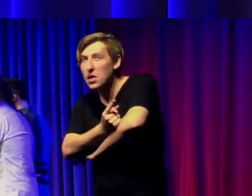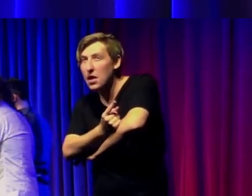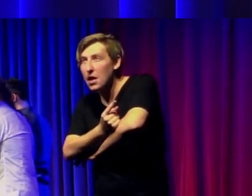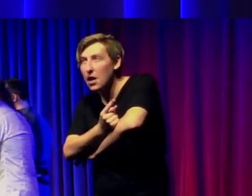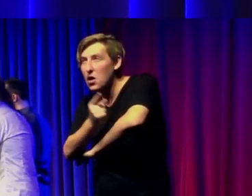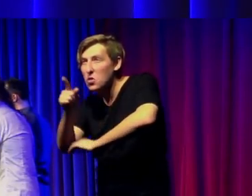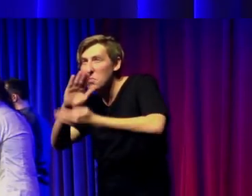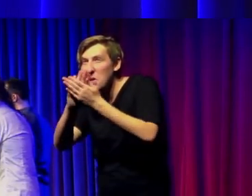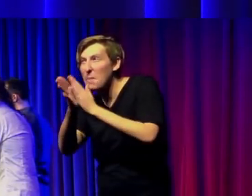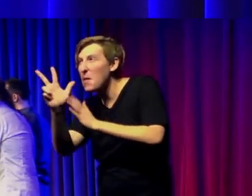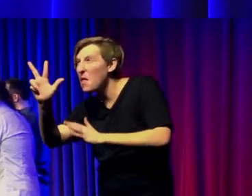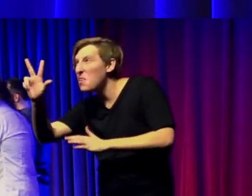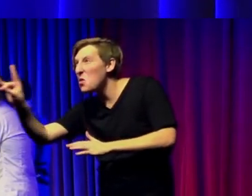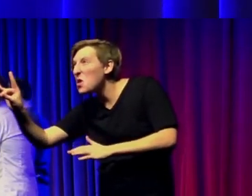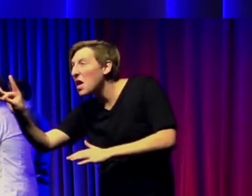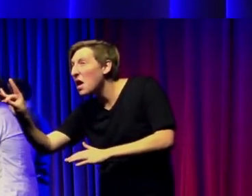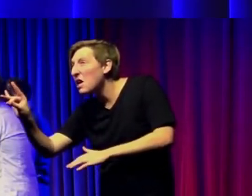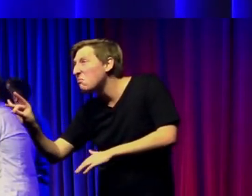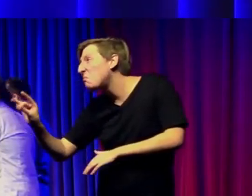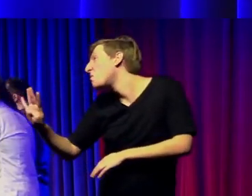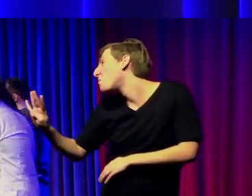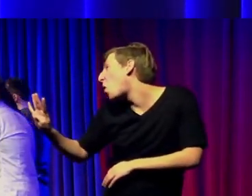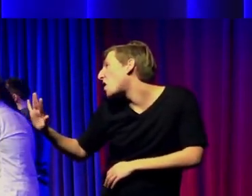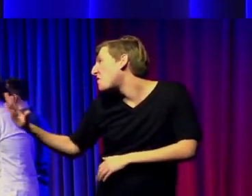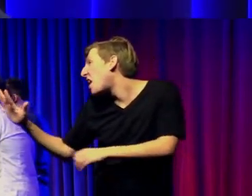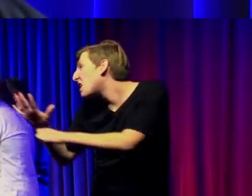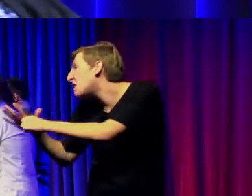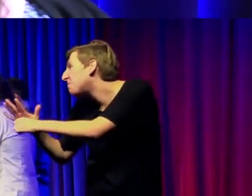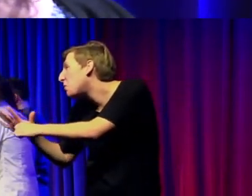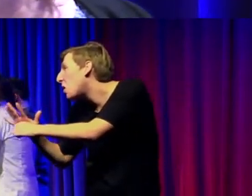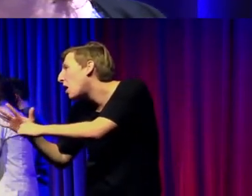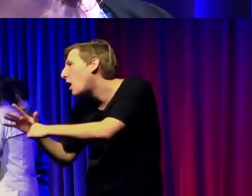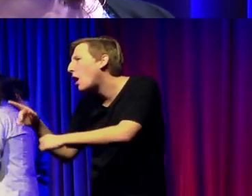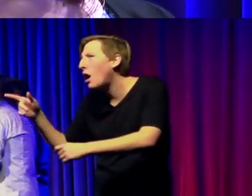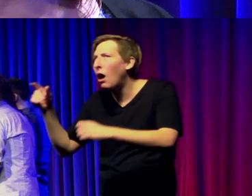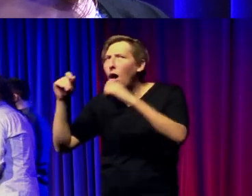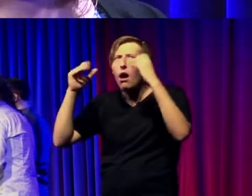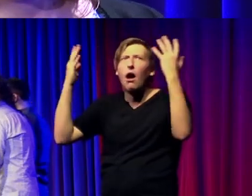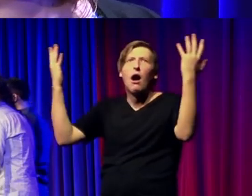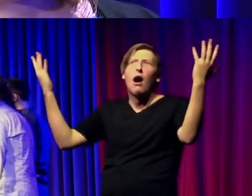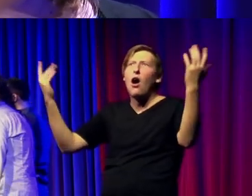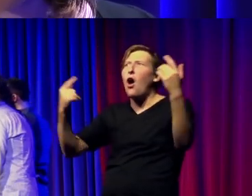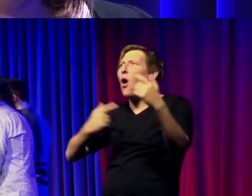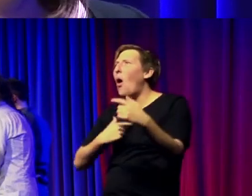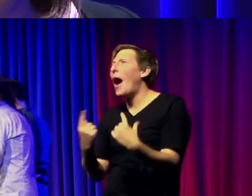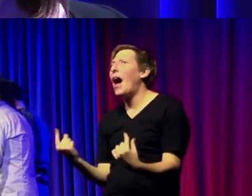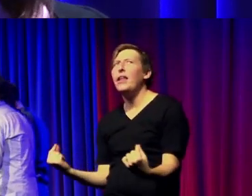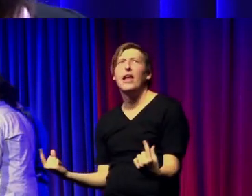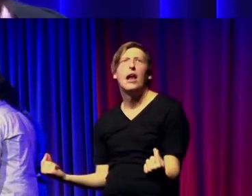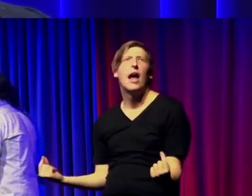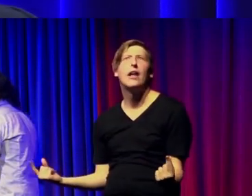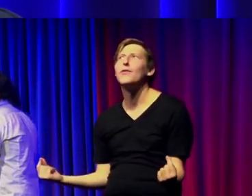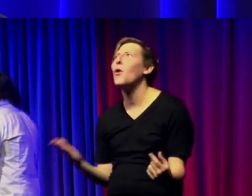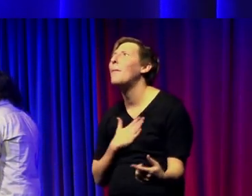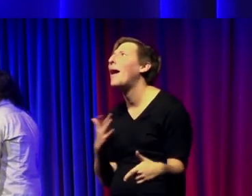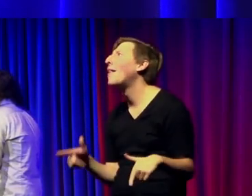38 to 45, and you'll be like, what have I done?